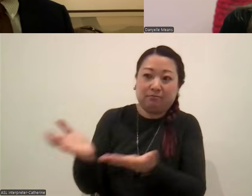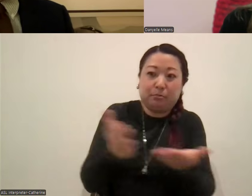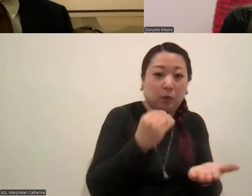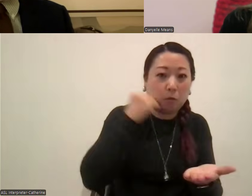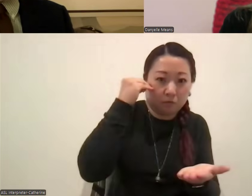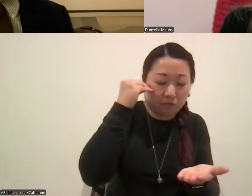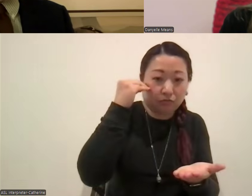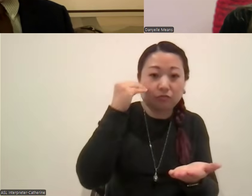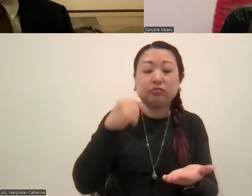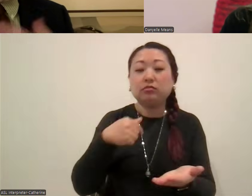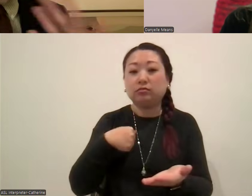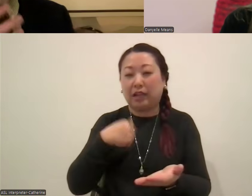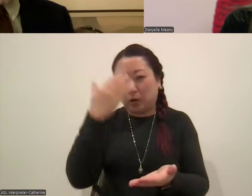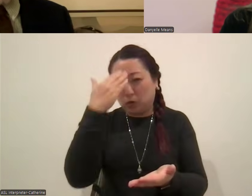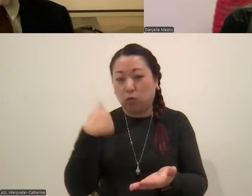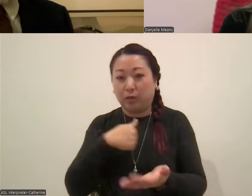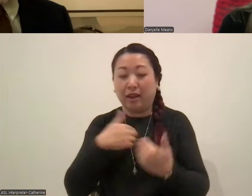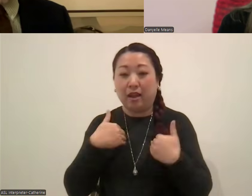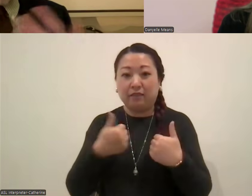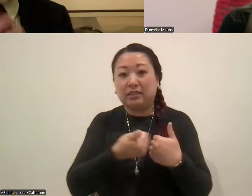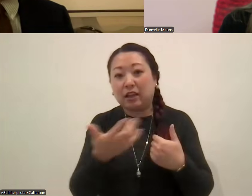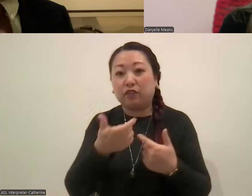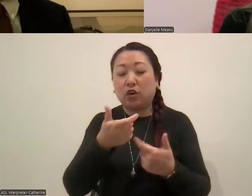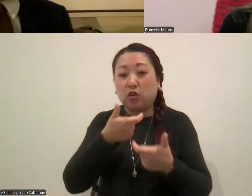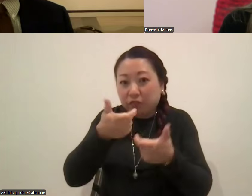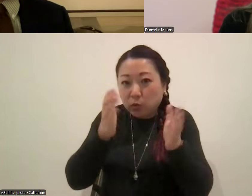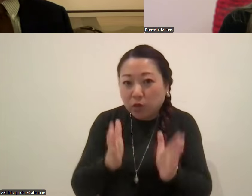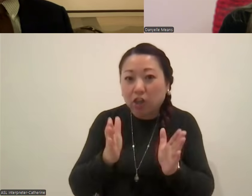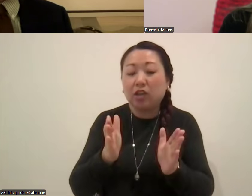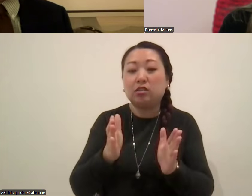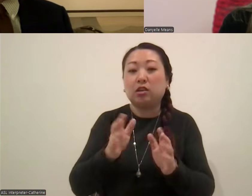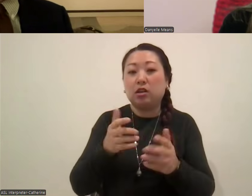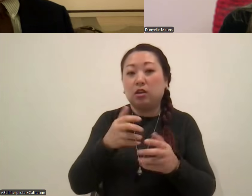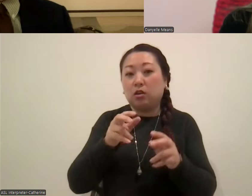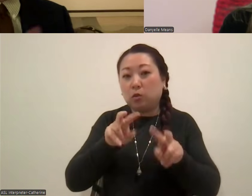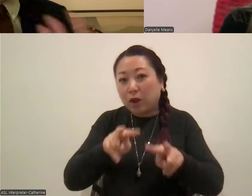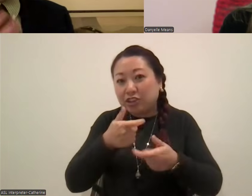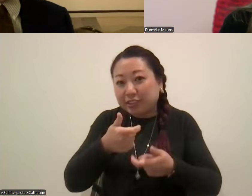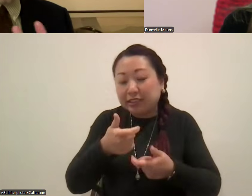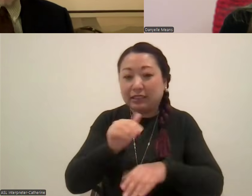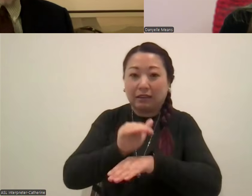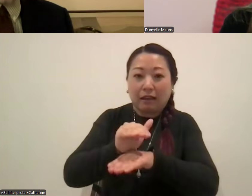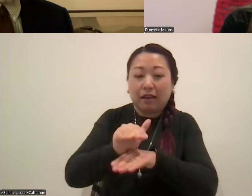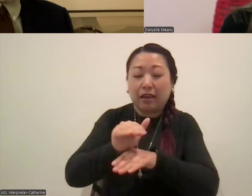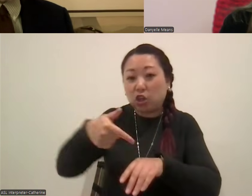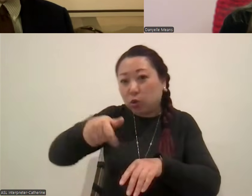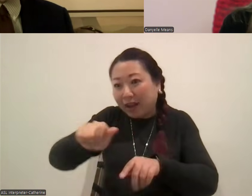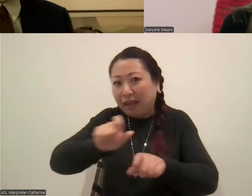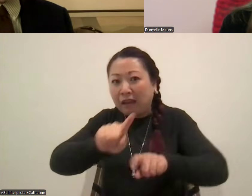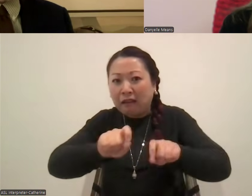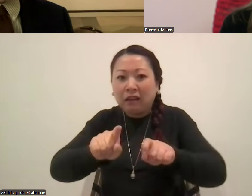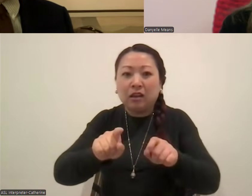of viewers, and watching you tonight, who are all asking, in the Q&A about what more can archaeology